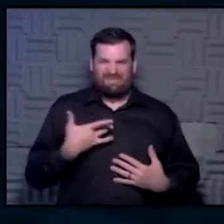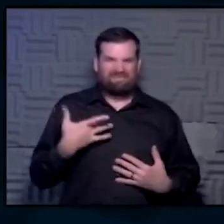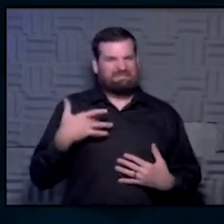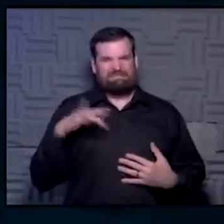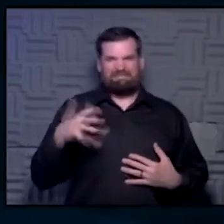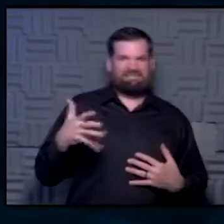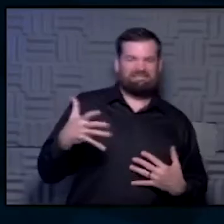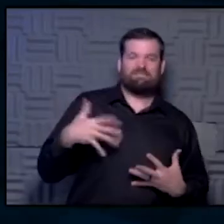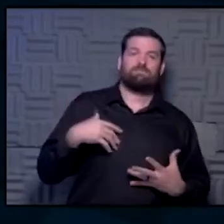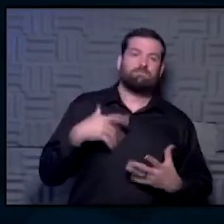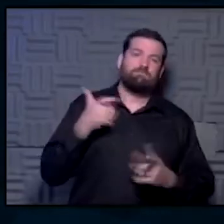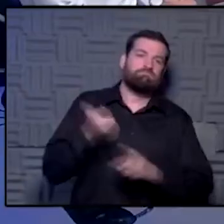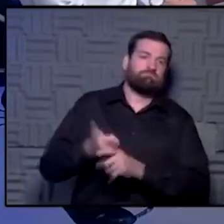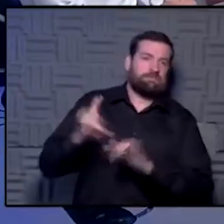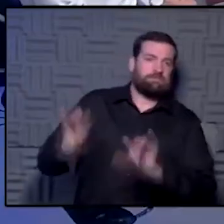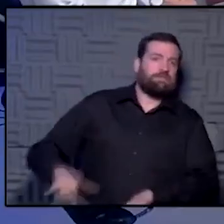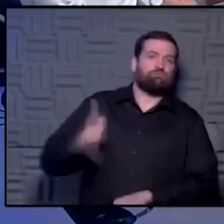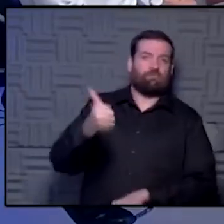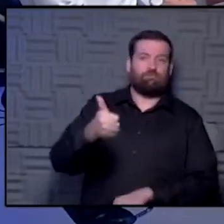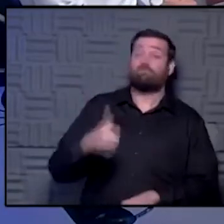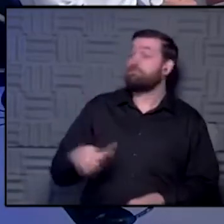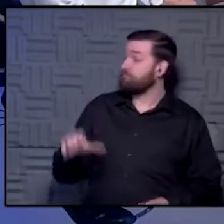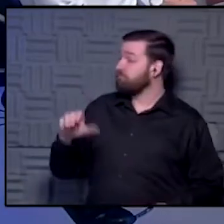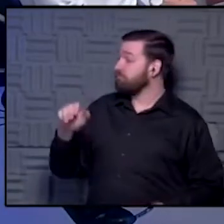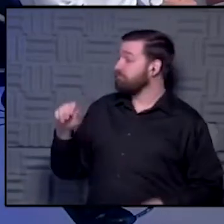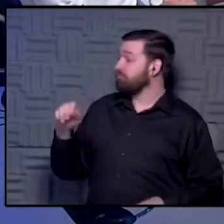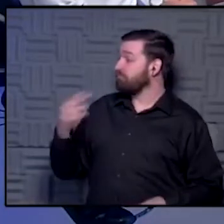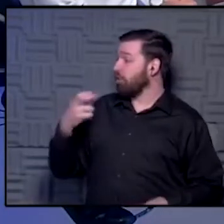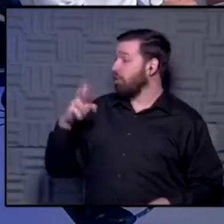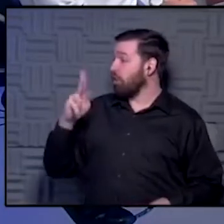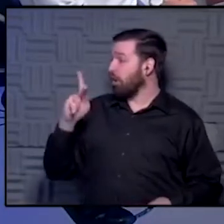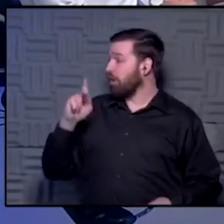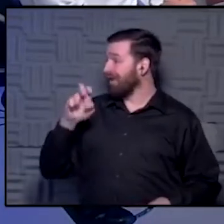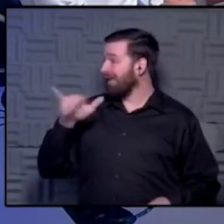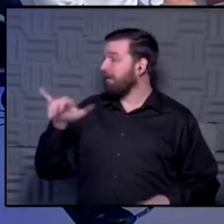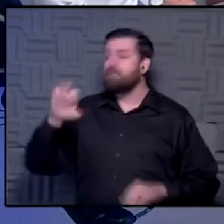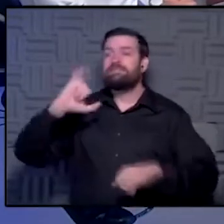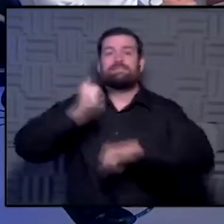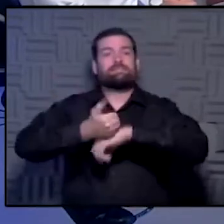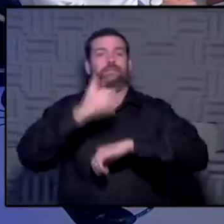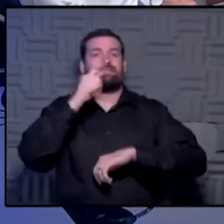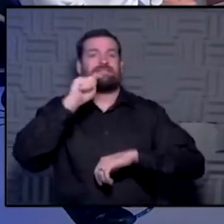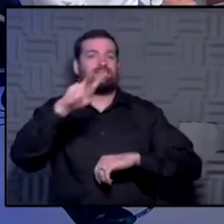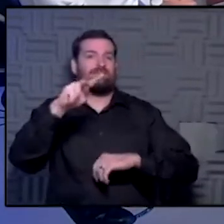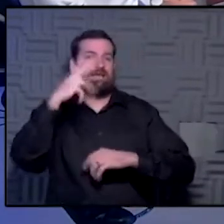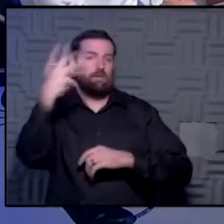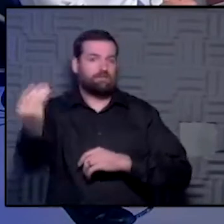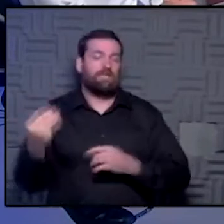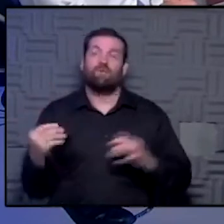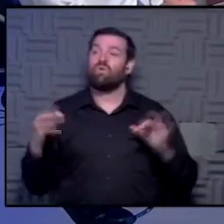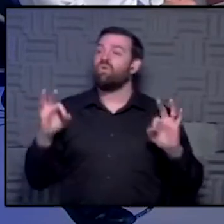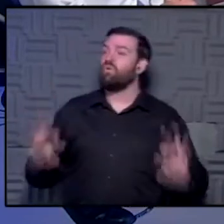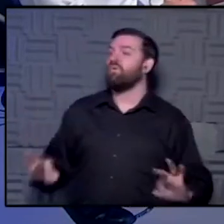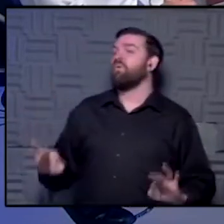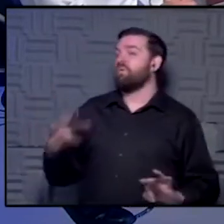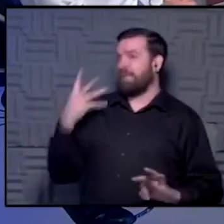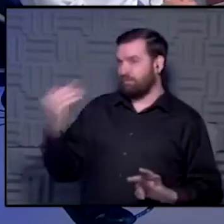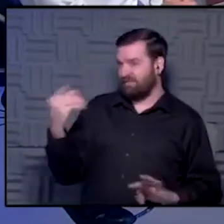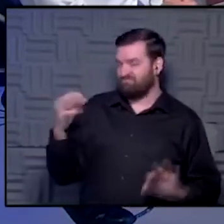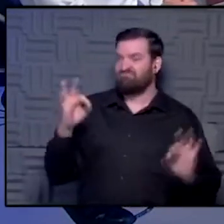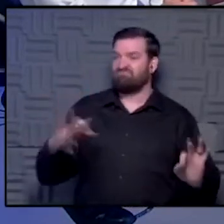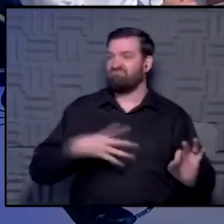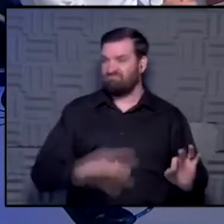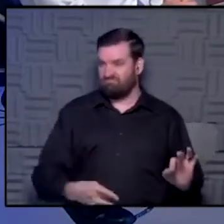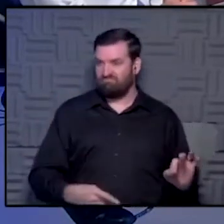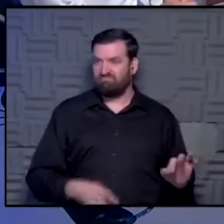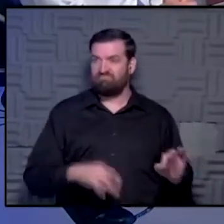watch the game on your own. Yeah, great advice. Okay, Hawkeye, pick it up. Try to set up the TV outside. Oh, Yeah. going outside. Outdoors. There you go. I like